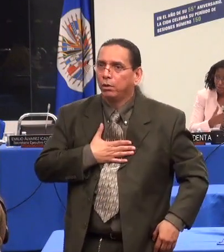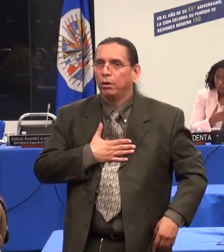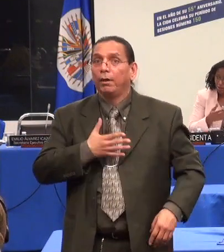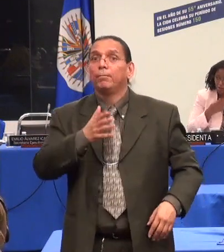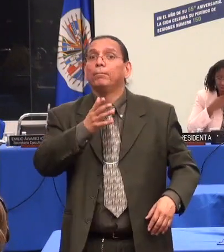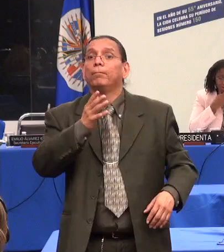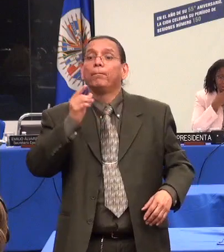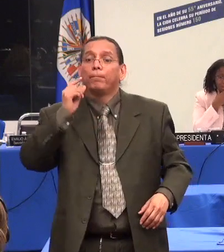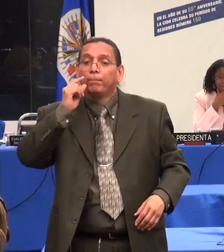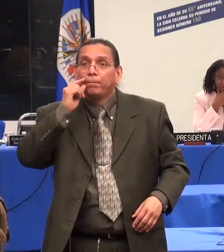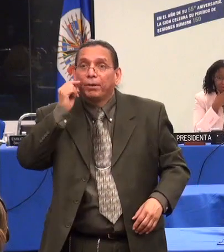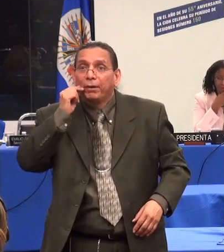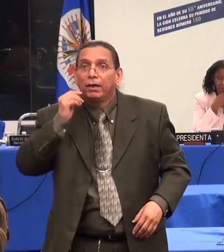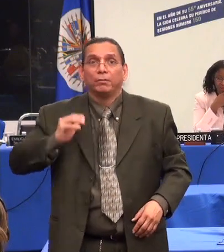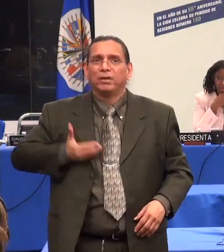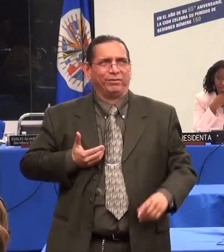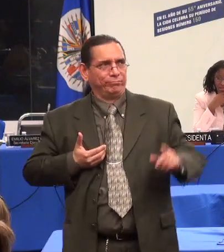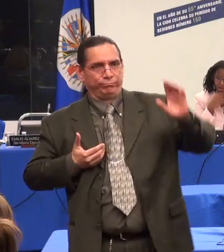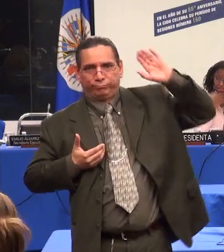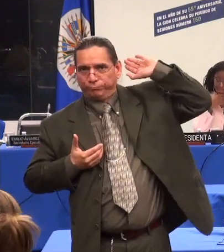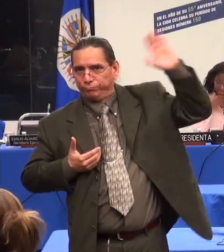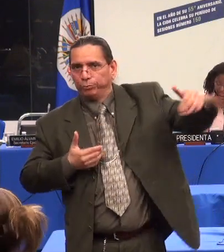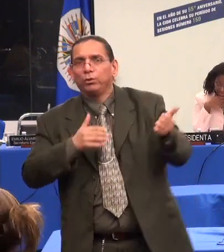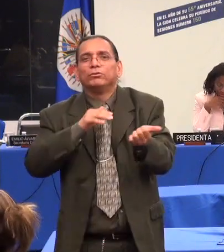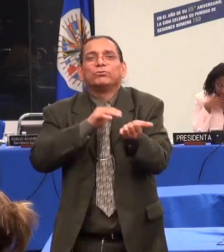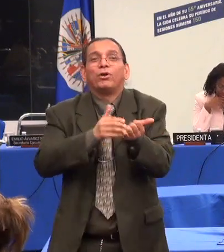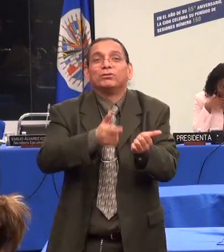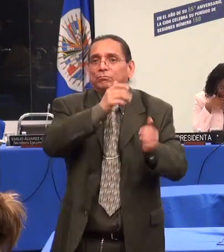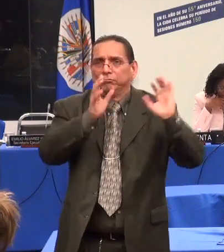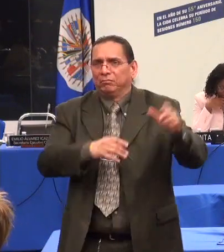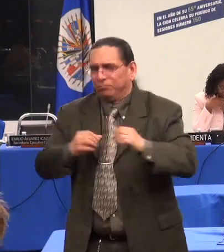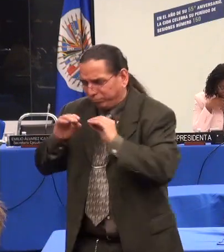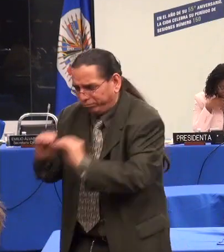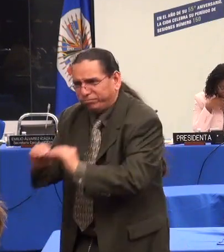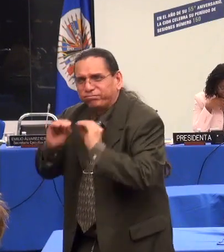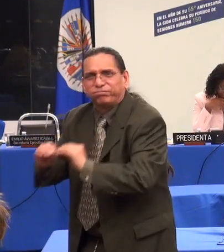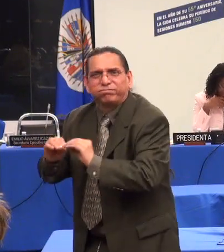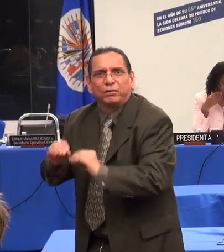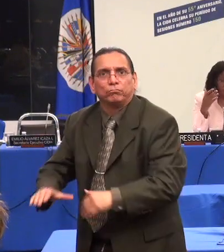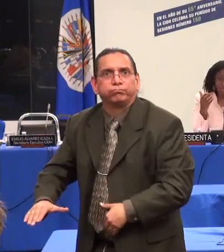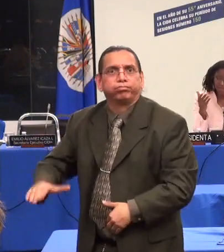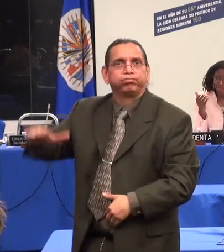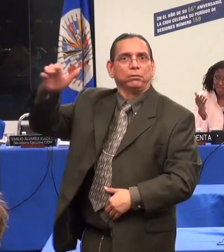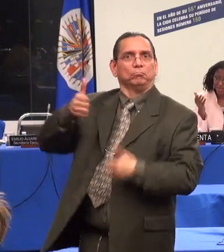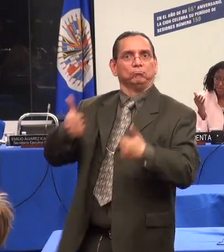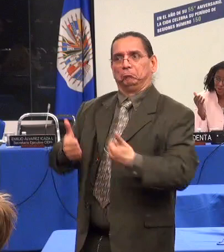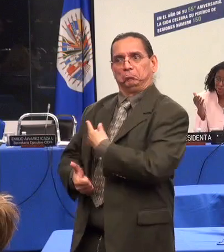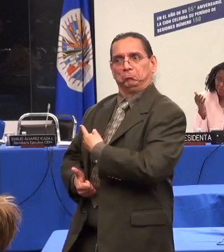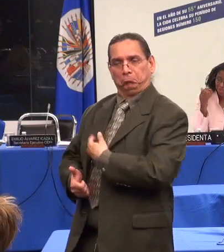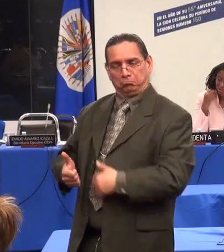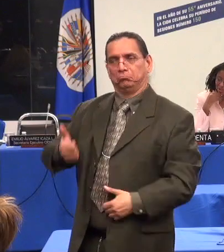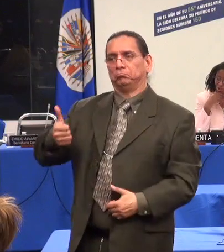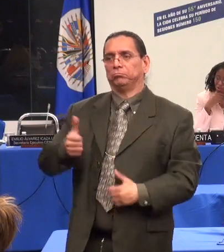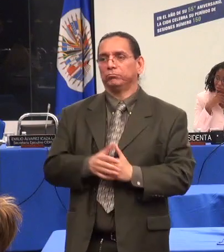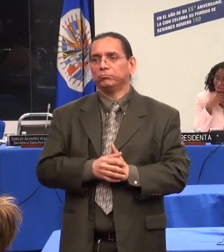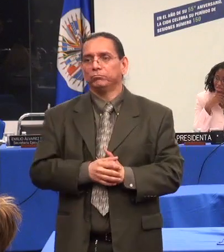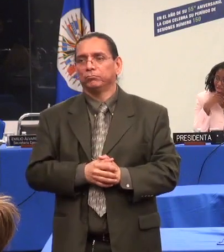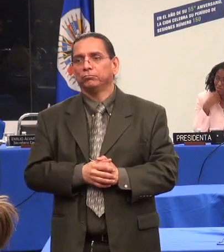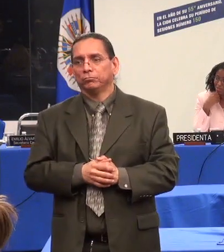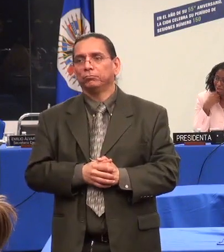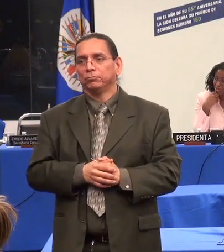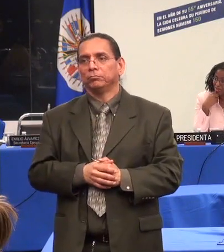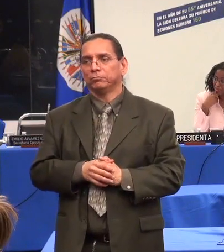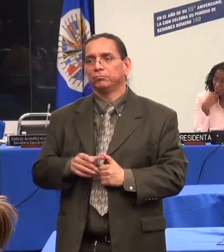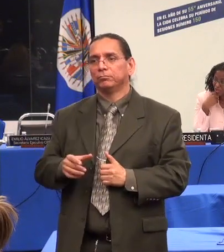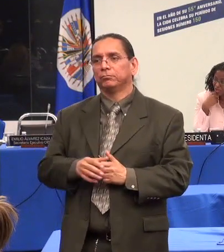and I would offer the floor to my colleagues after, but I wondered, you mentioned so many